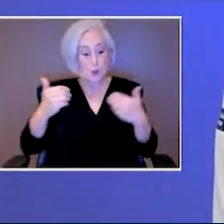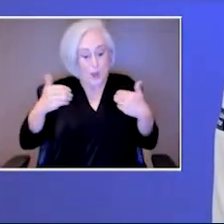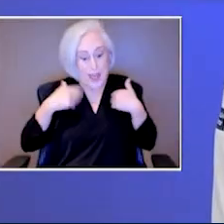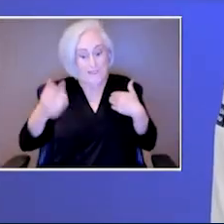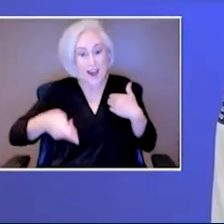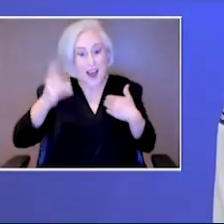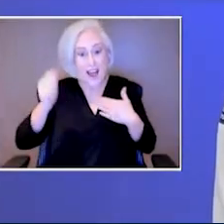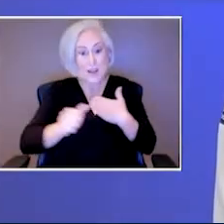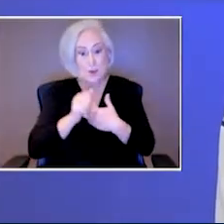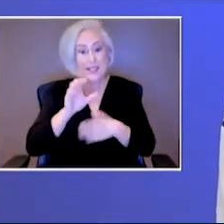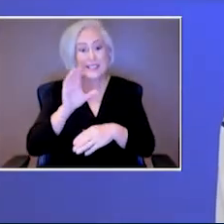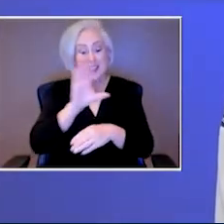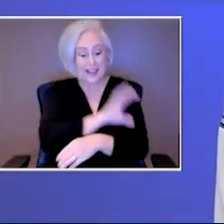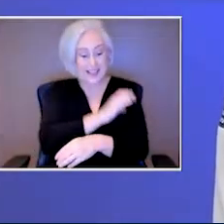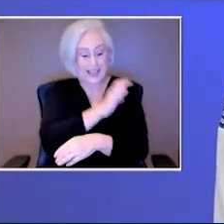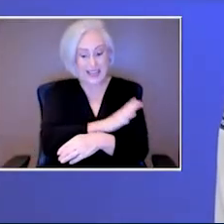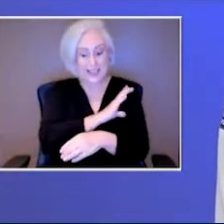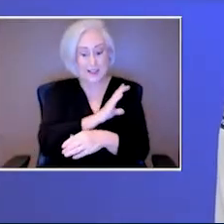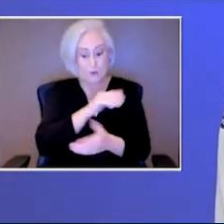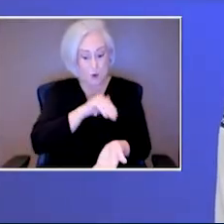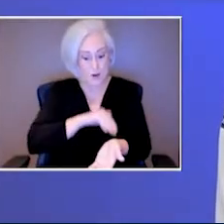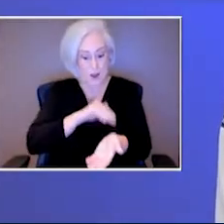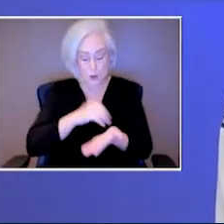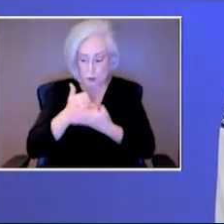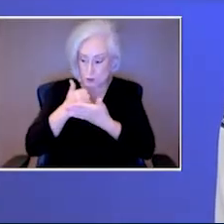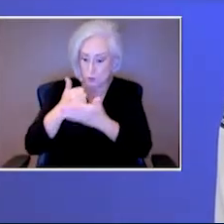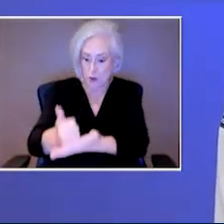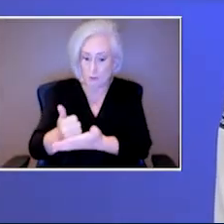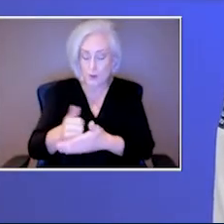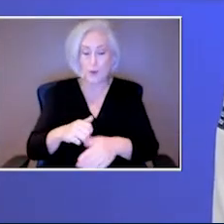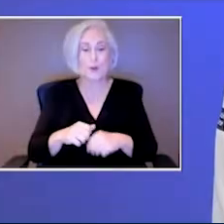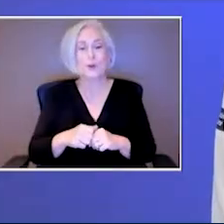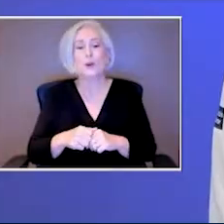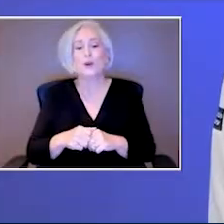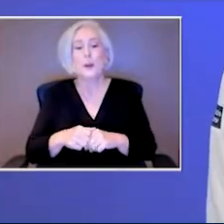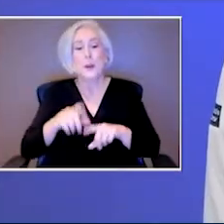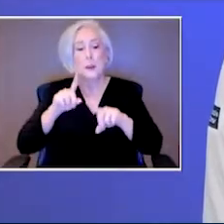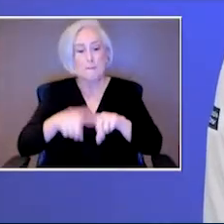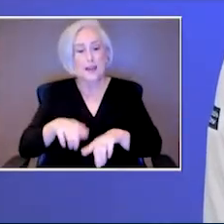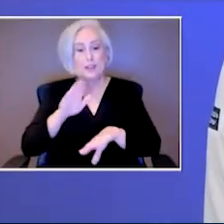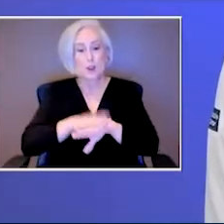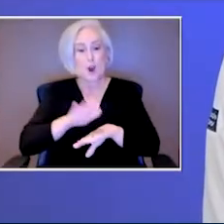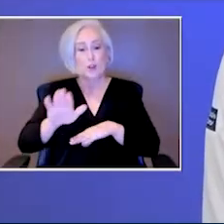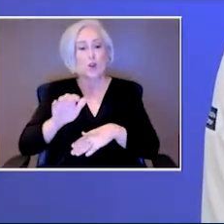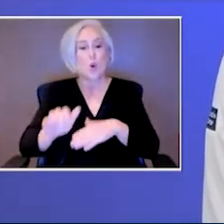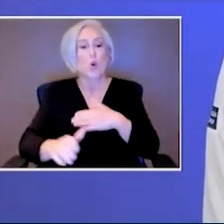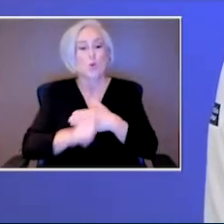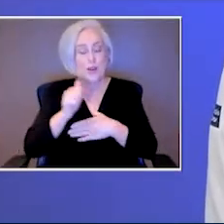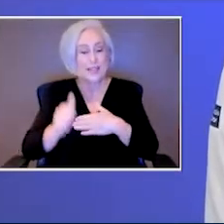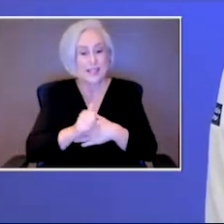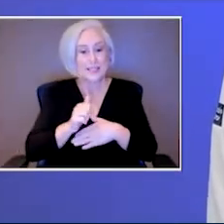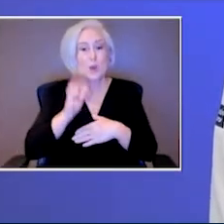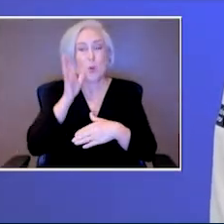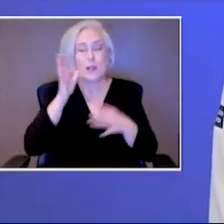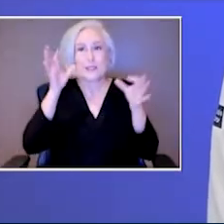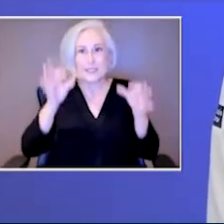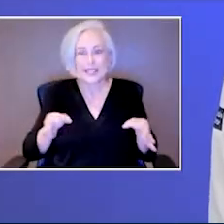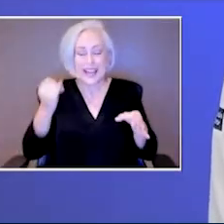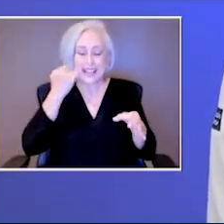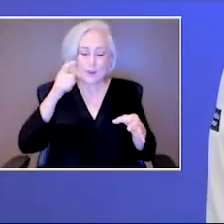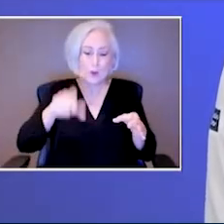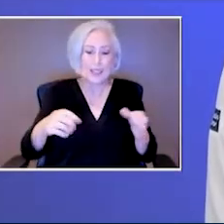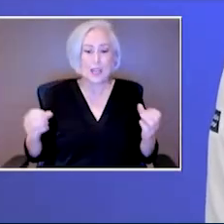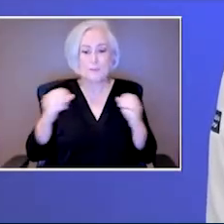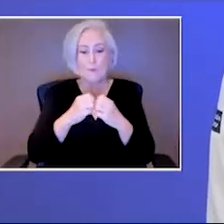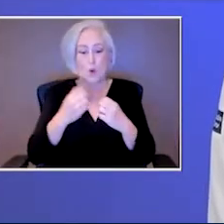for you. And then based on your risk, they will decide if you benefit from additional early earlier screening, or even maybe even risk